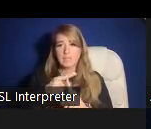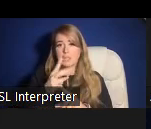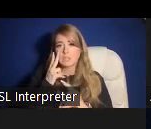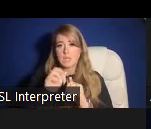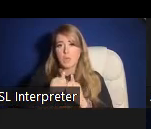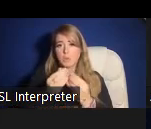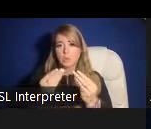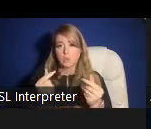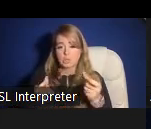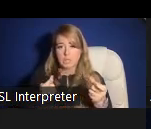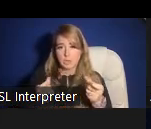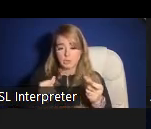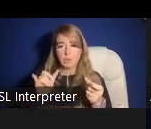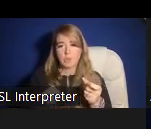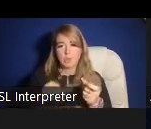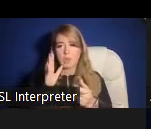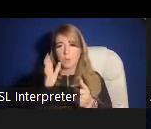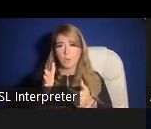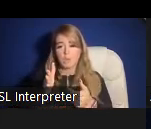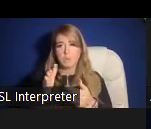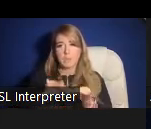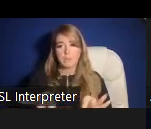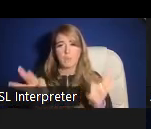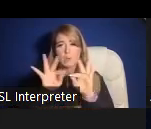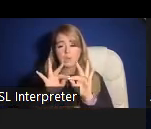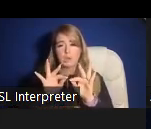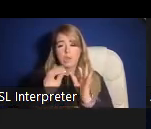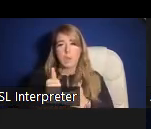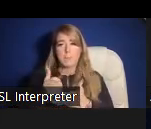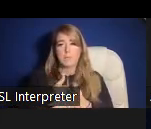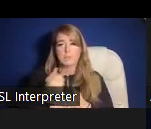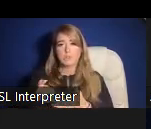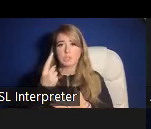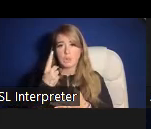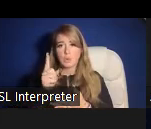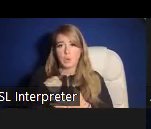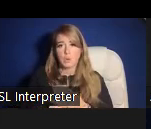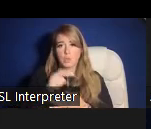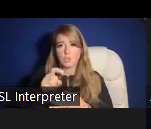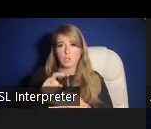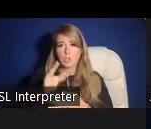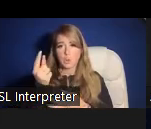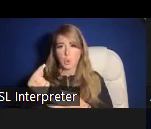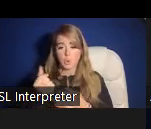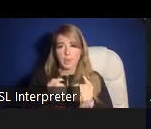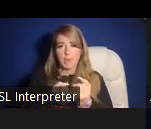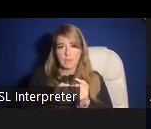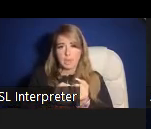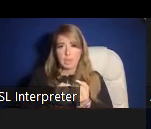was handled, is going to be insightful for us to know where we should be going and advocating